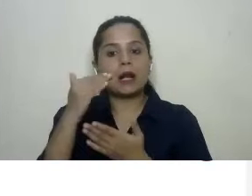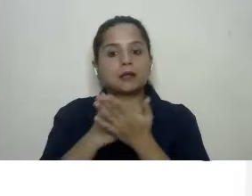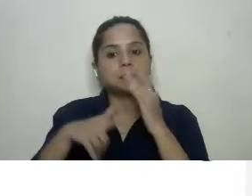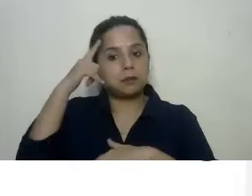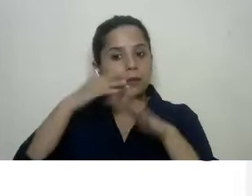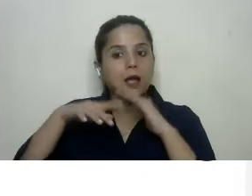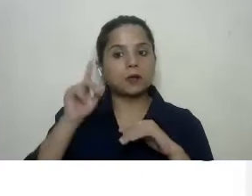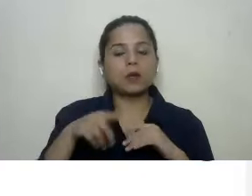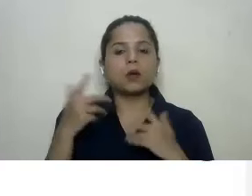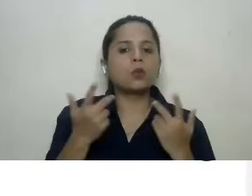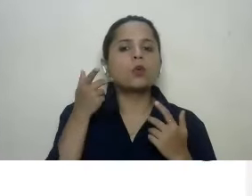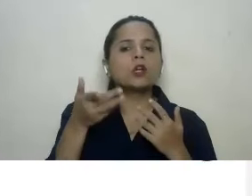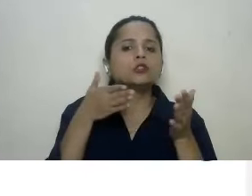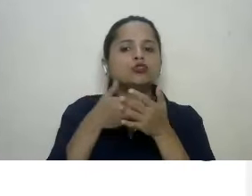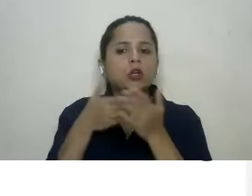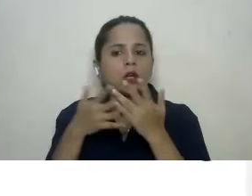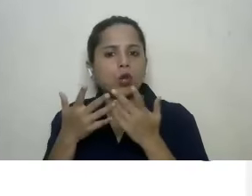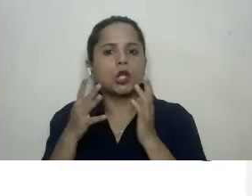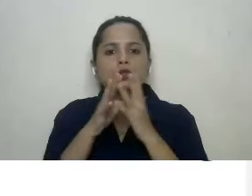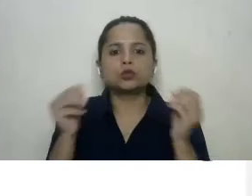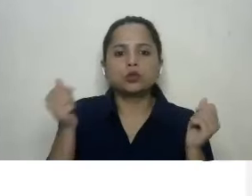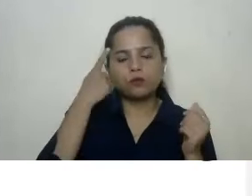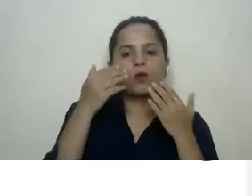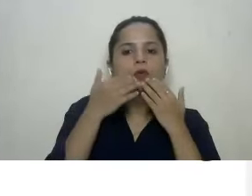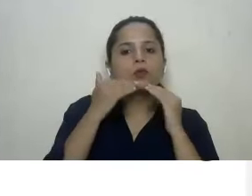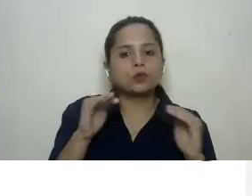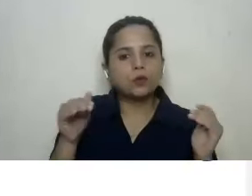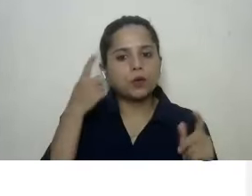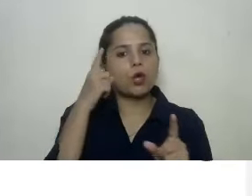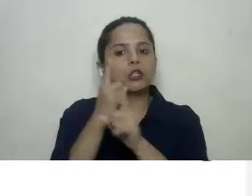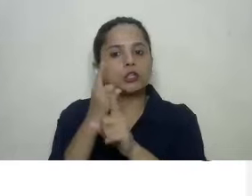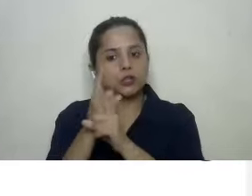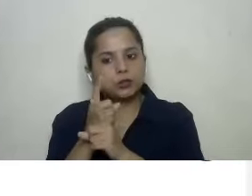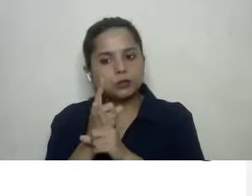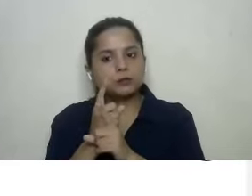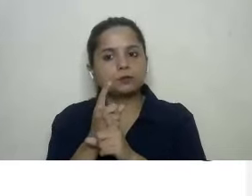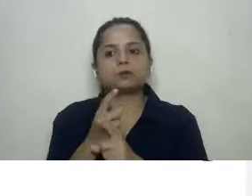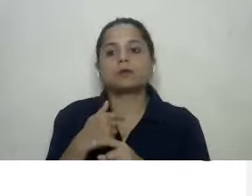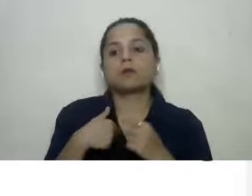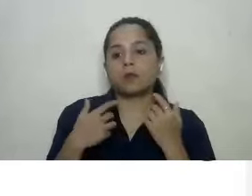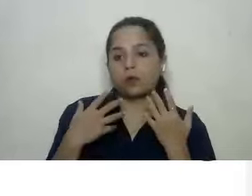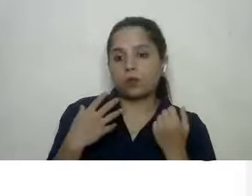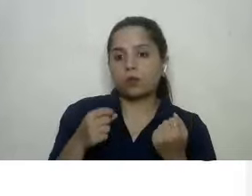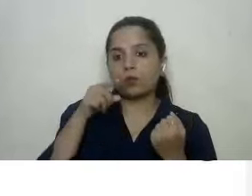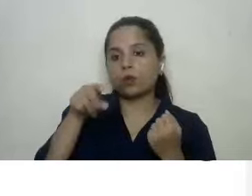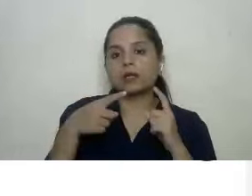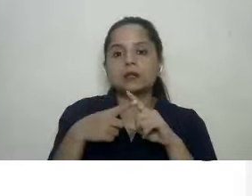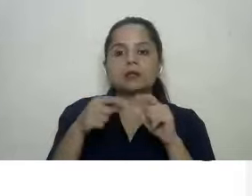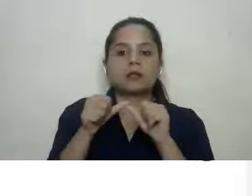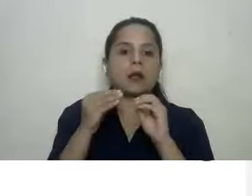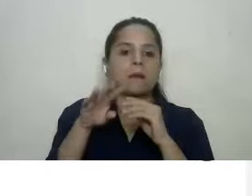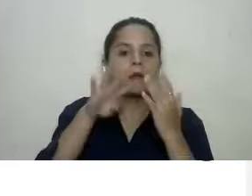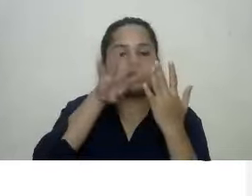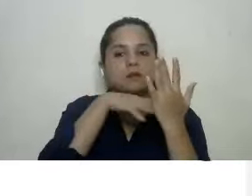would be the anticipated challenges and solutions for students and for teachers. So and I wanted it in a table form, so it gives me